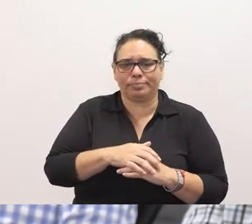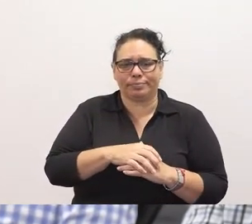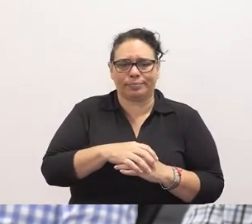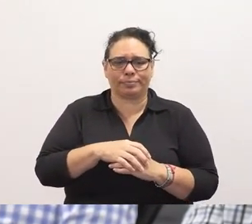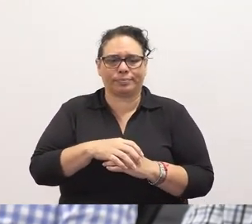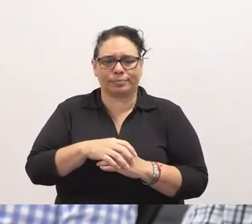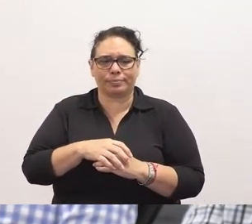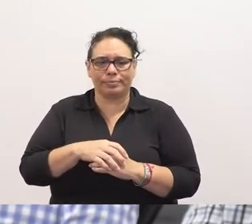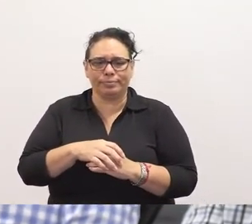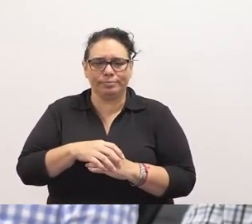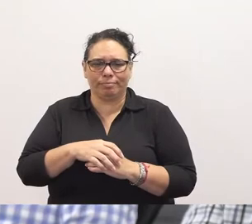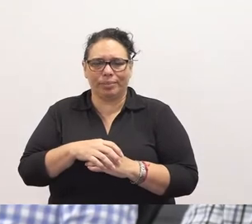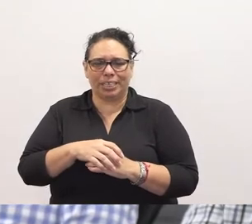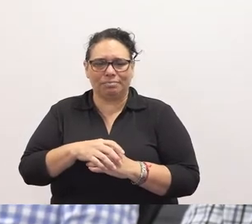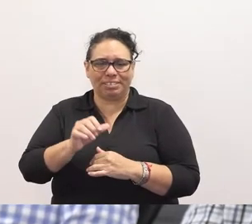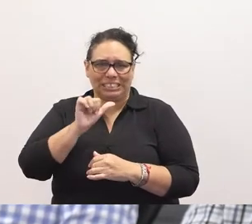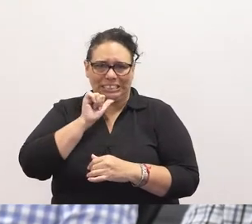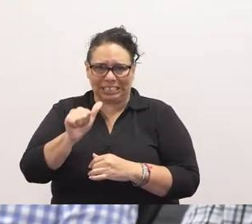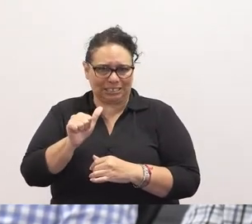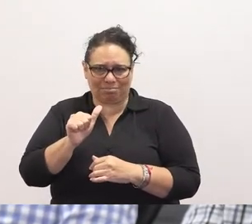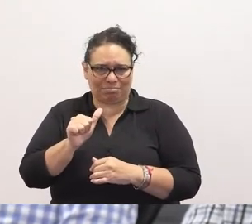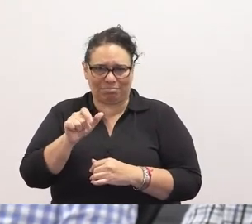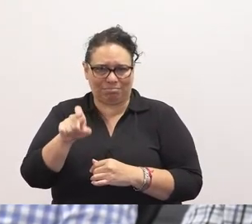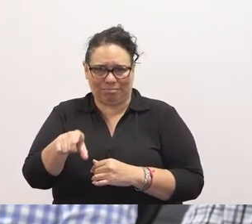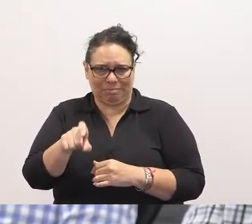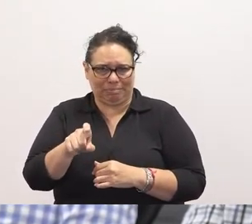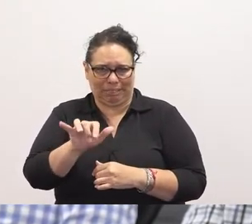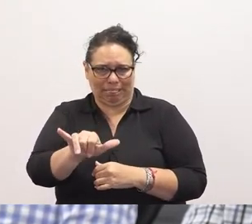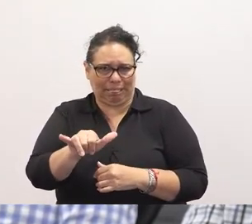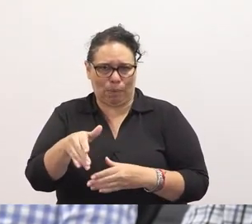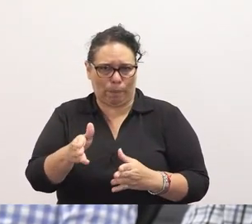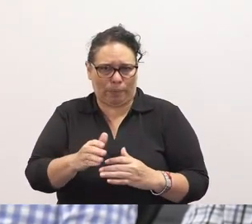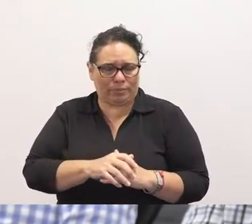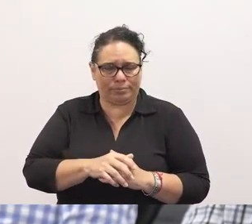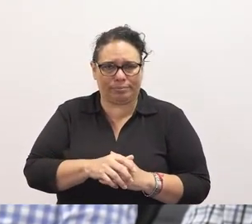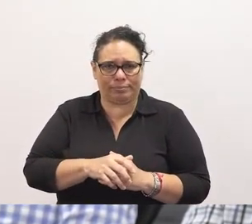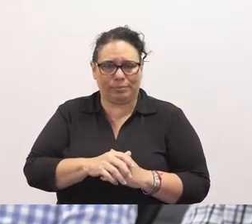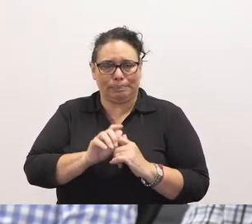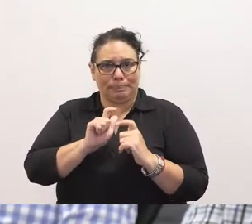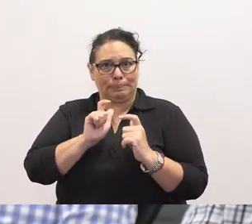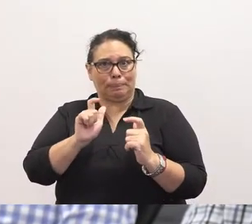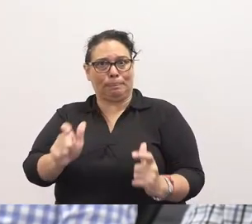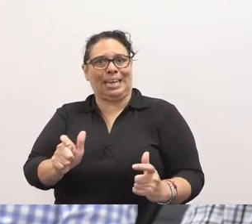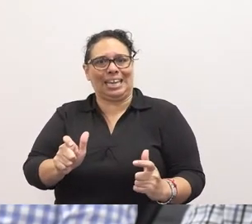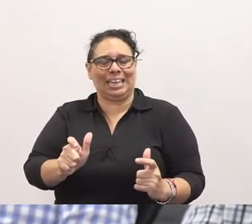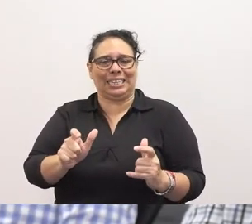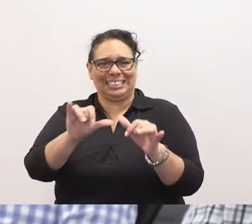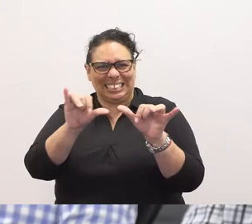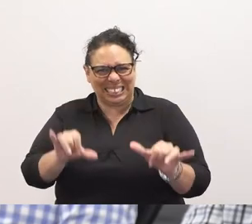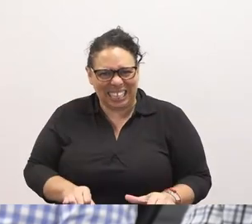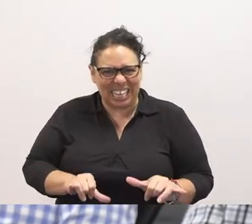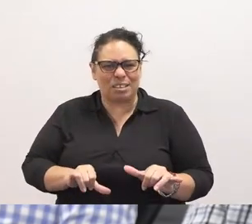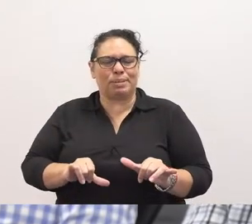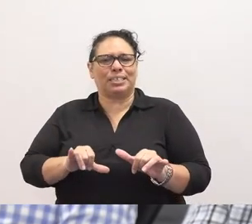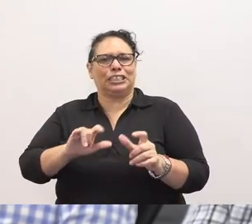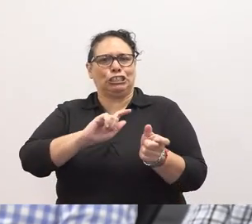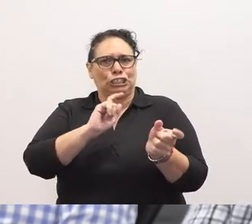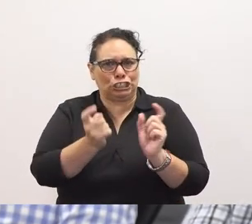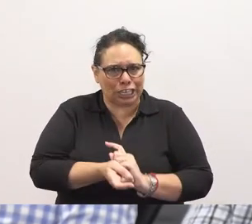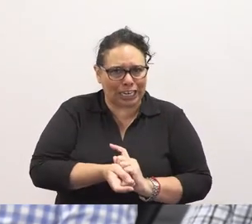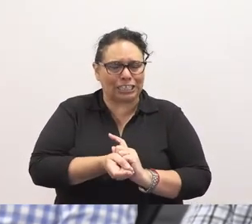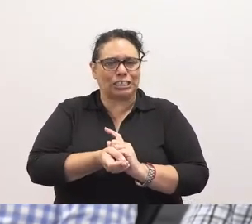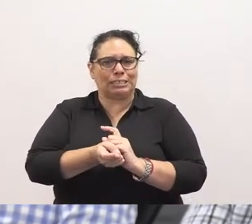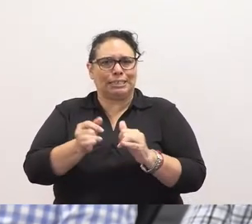And, you know, it doesn't have to be this way. Big changes, systemic, long-lasting